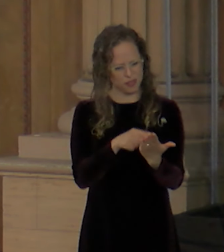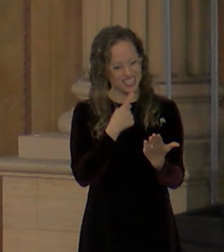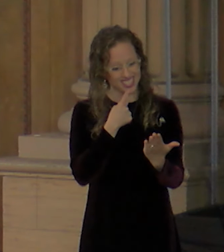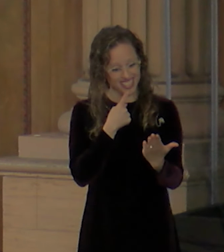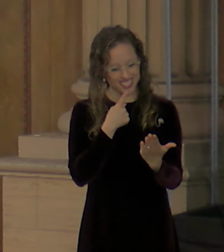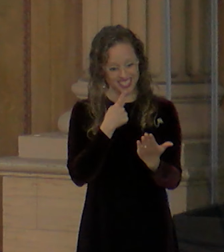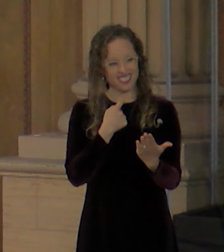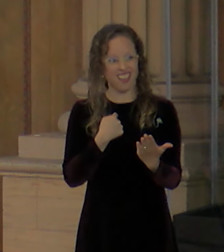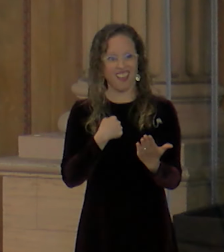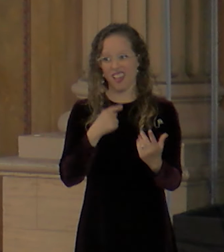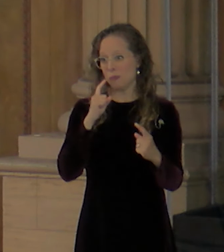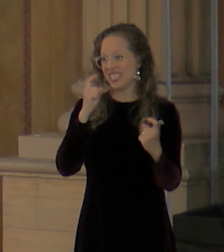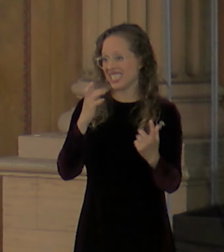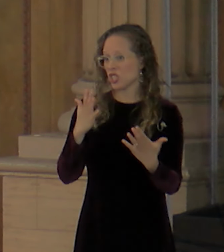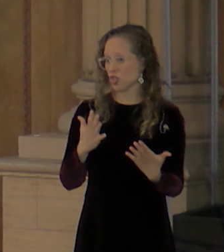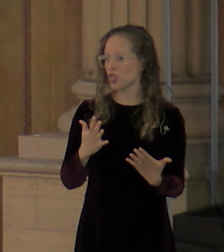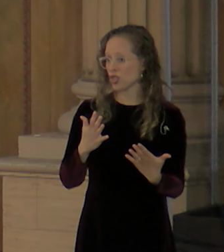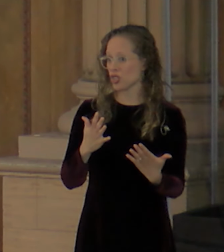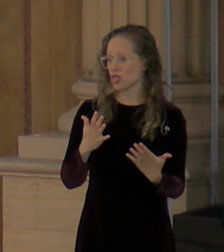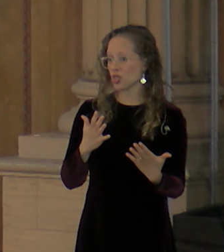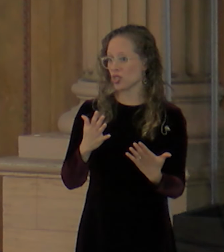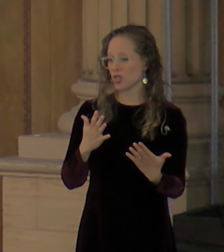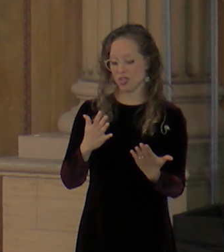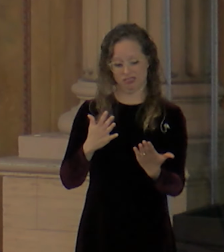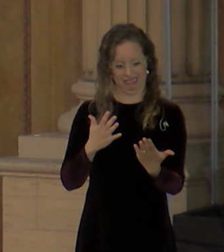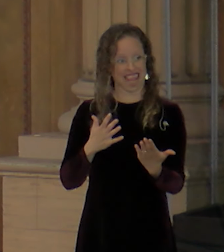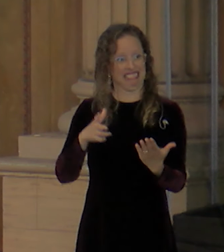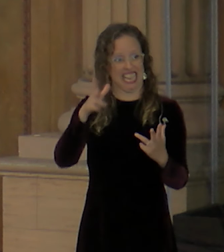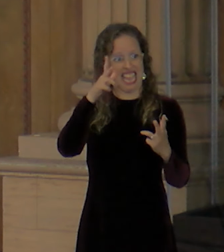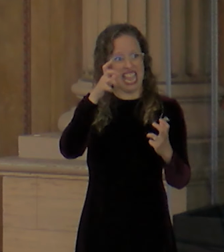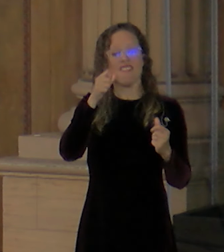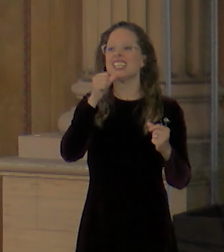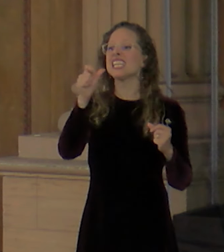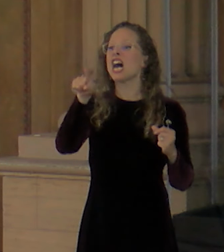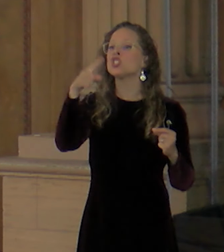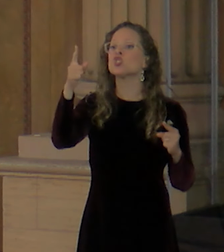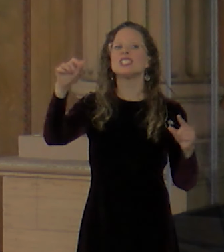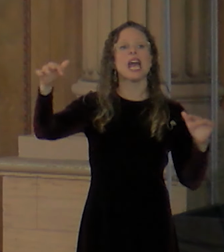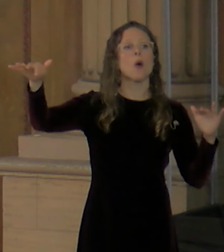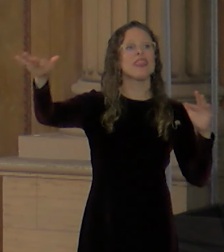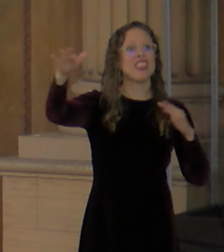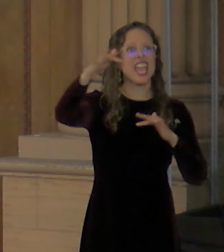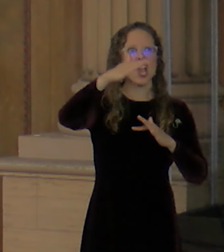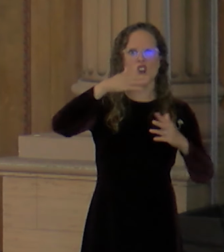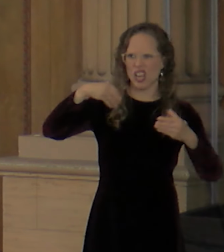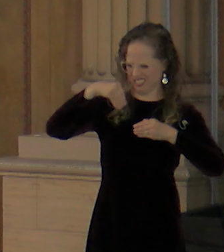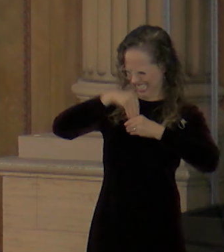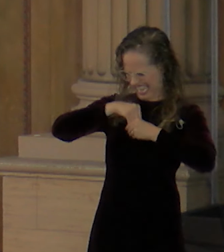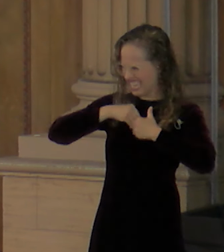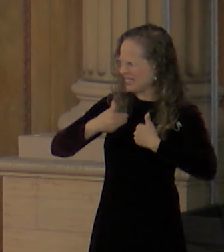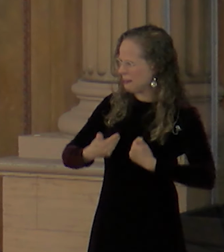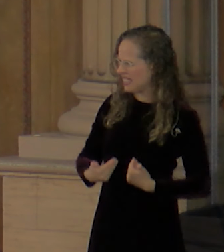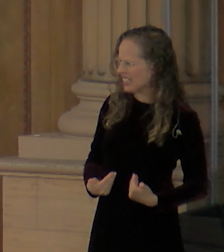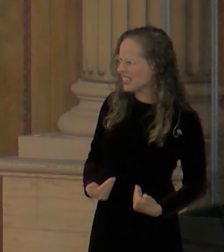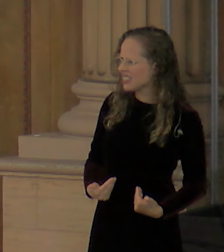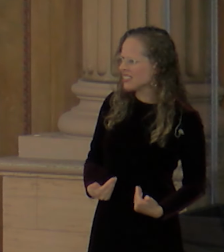is that bad. I'm that corrupted. Evil's not just out there. It's not just in other people. It's not just in society. It's in me.